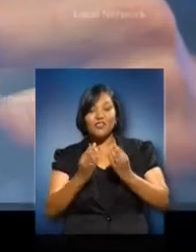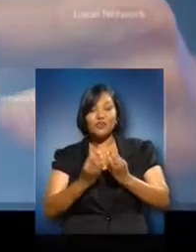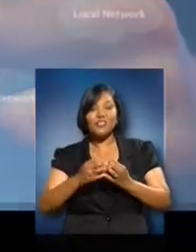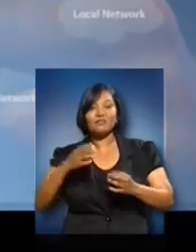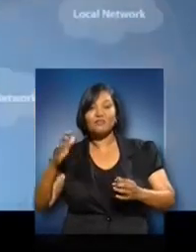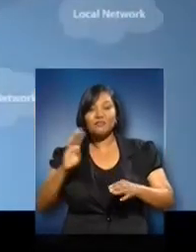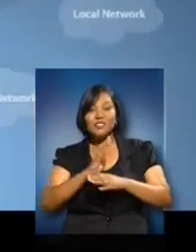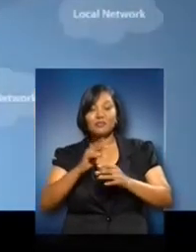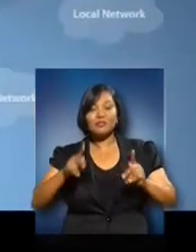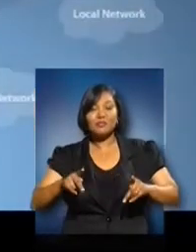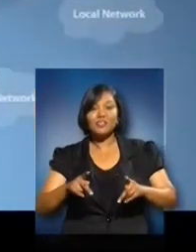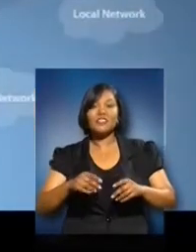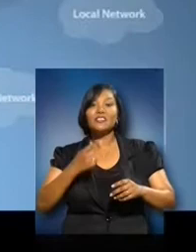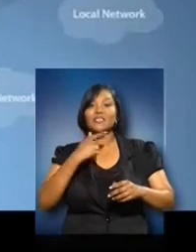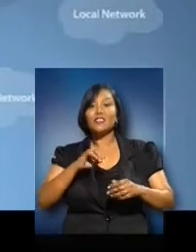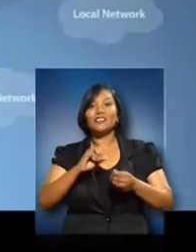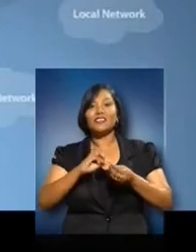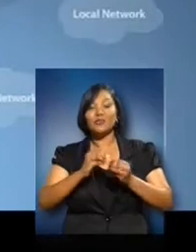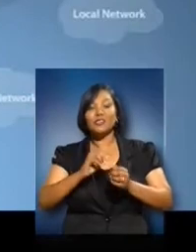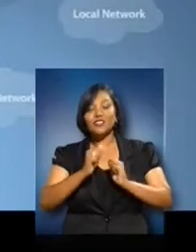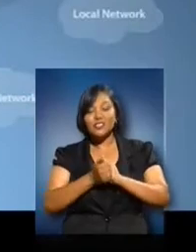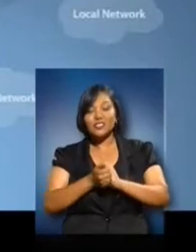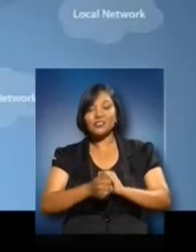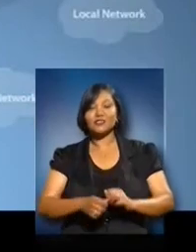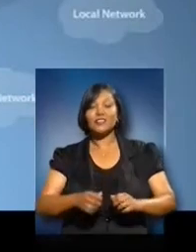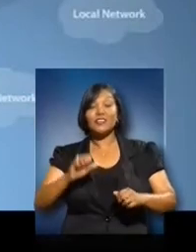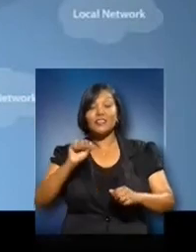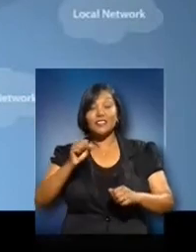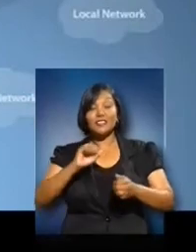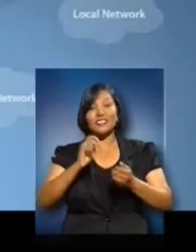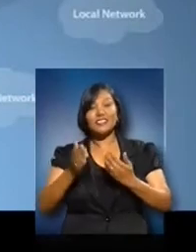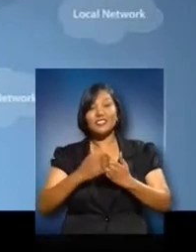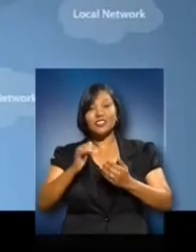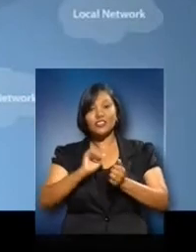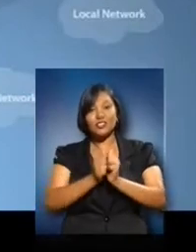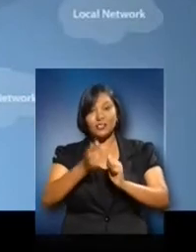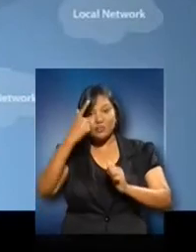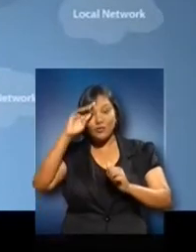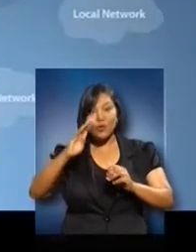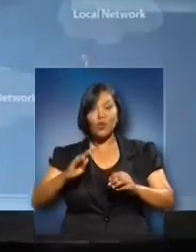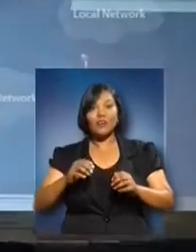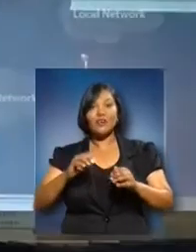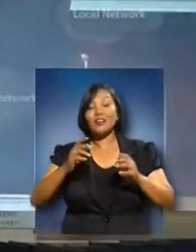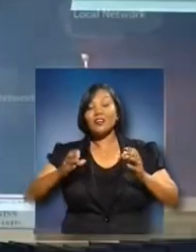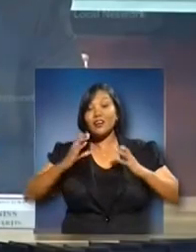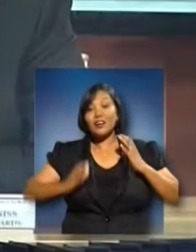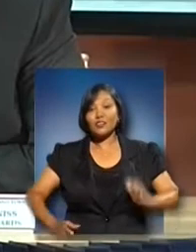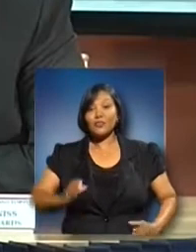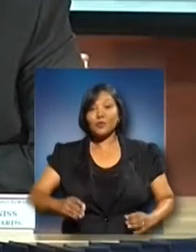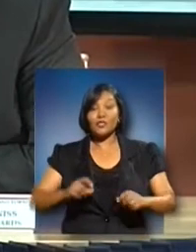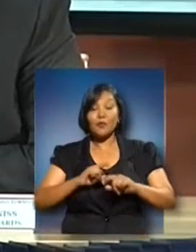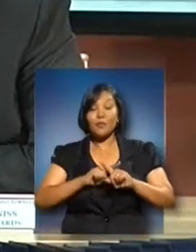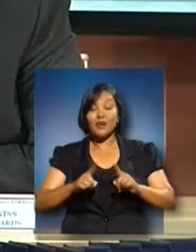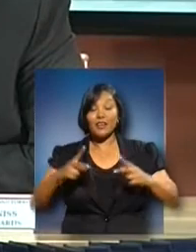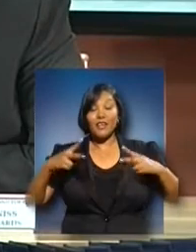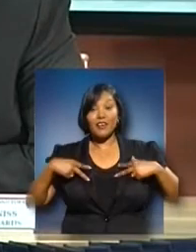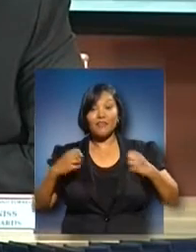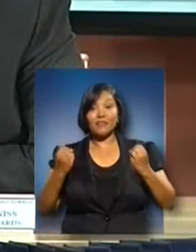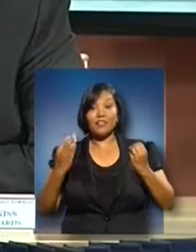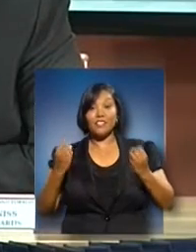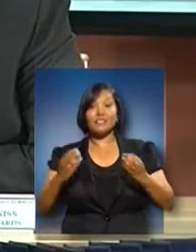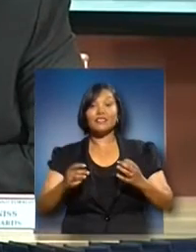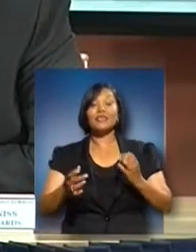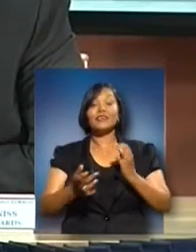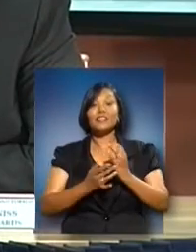is a simple but dramatic change for consumers, there are technical and regulatory challenges associated